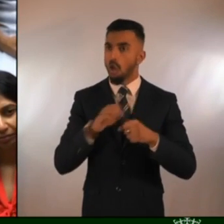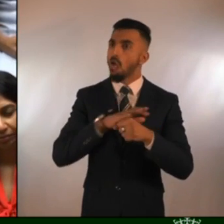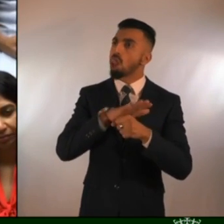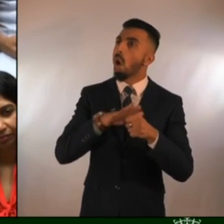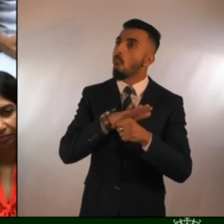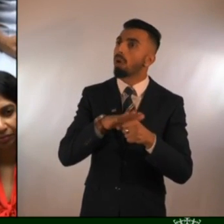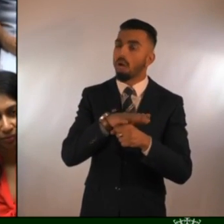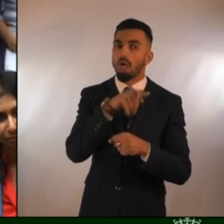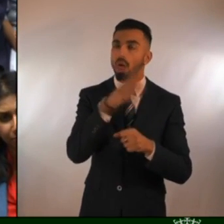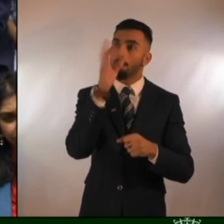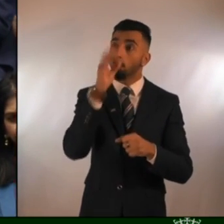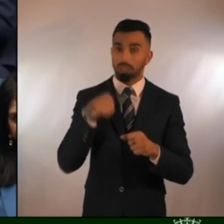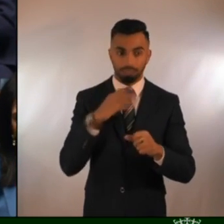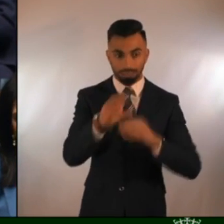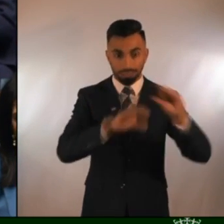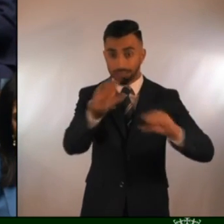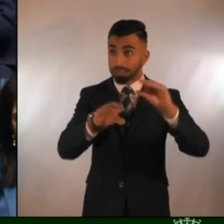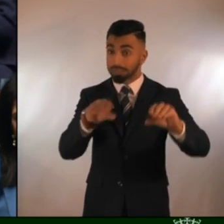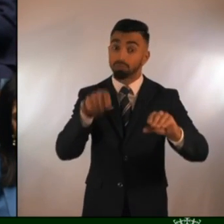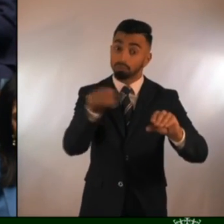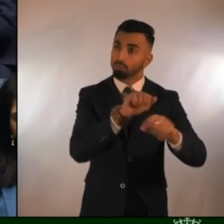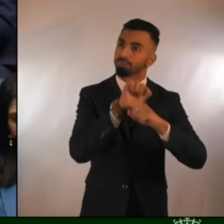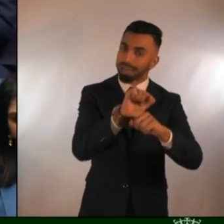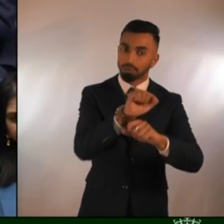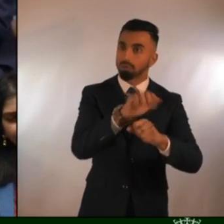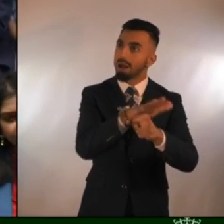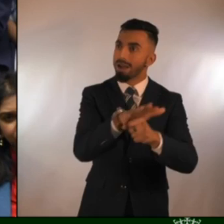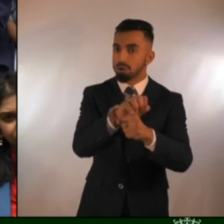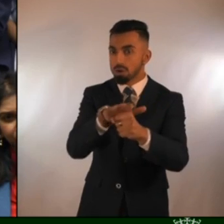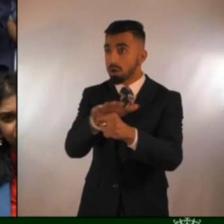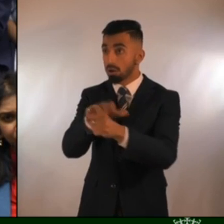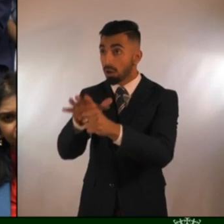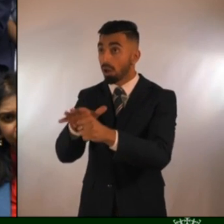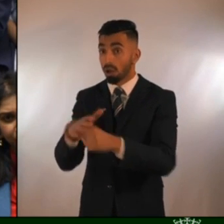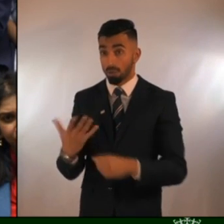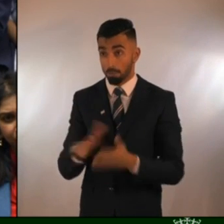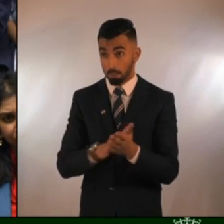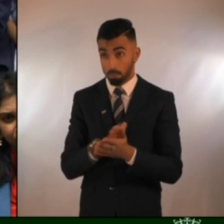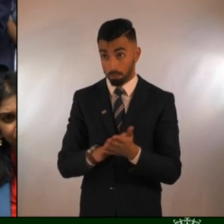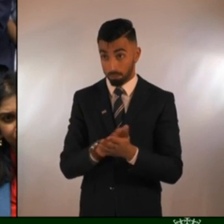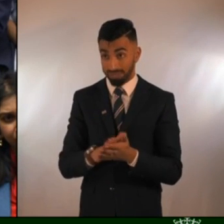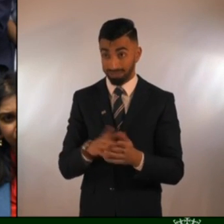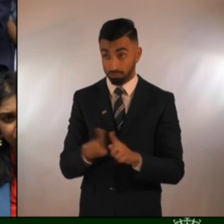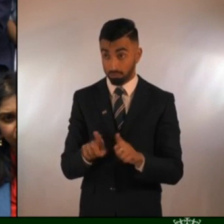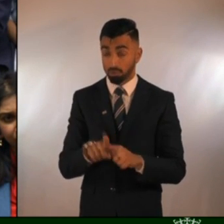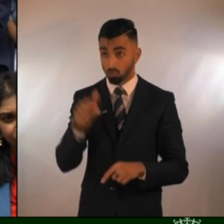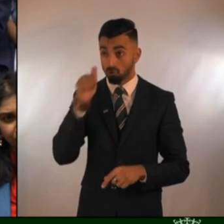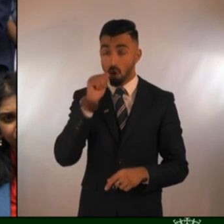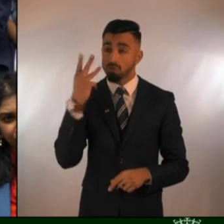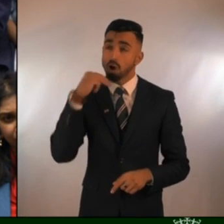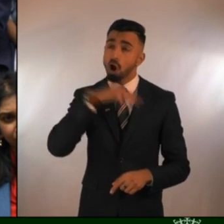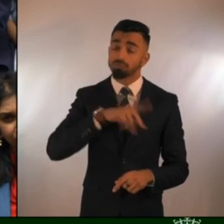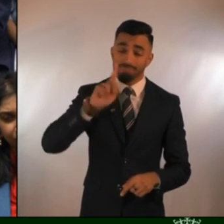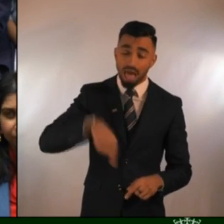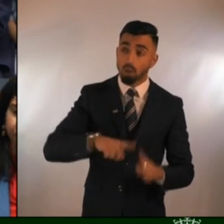flood resilience. And to protect people and over 300,000 properties, I'm doubling our investment in flood